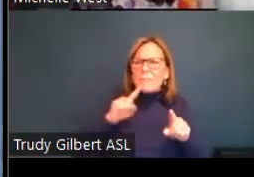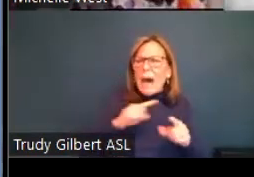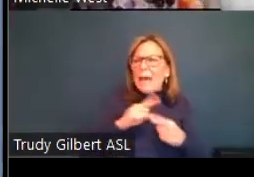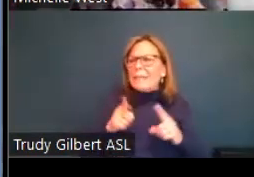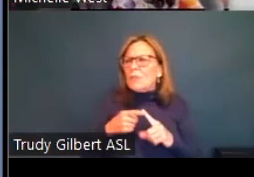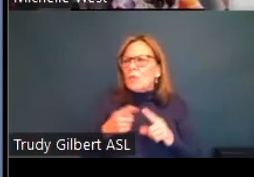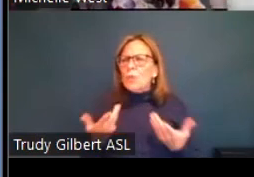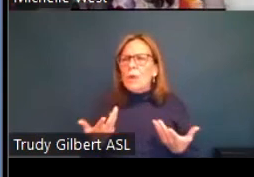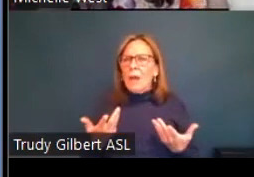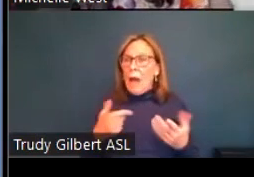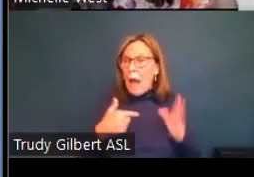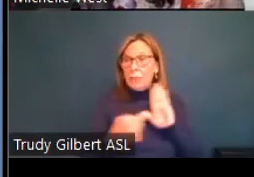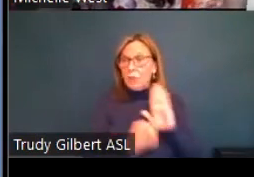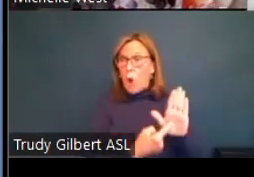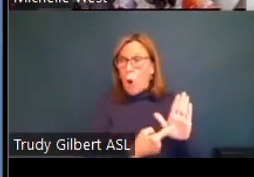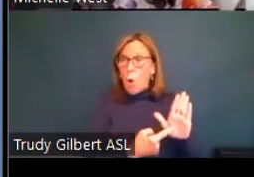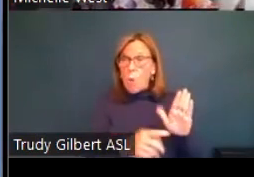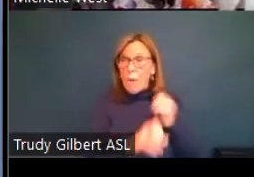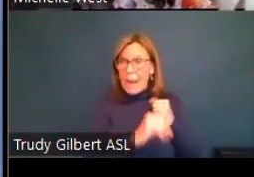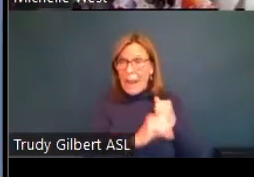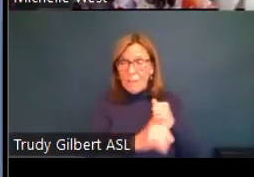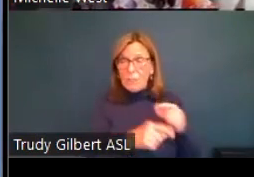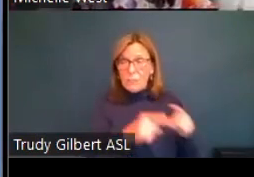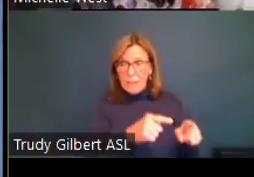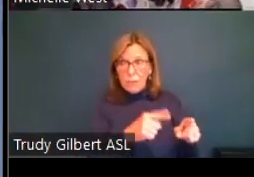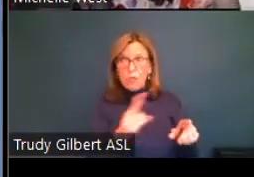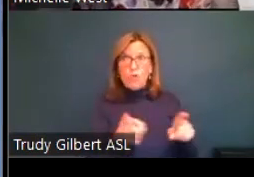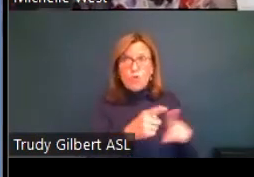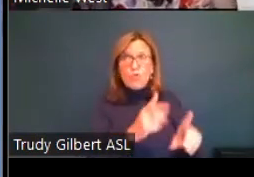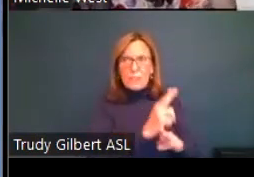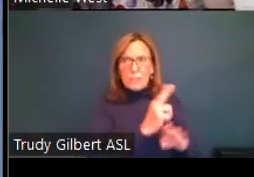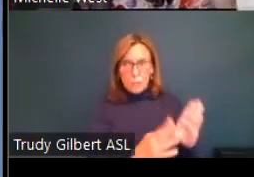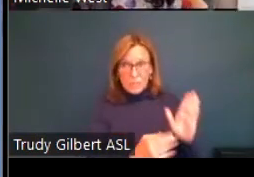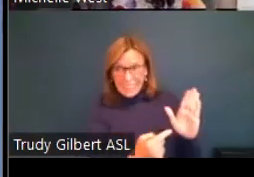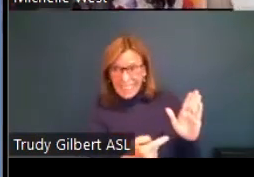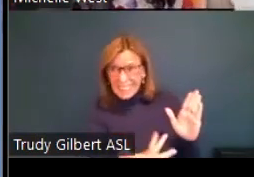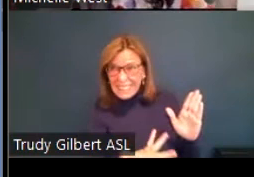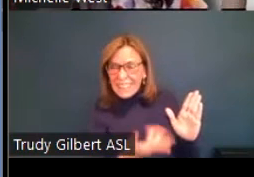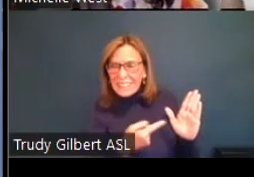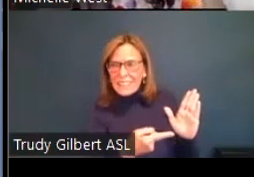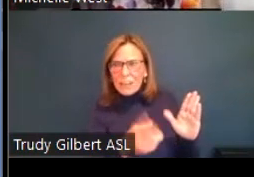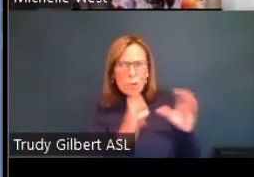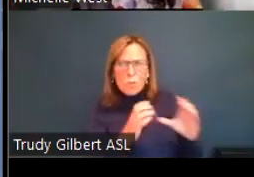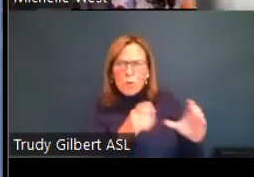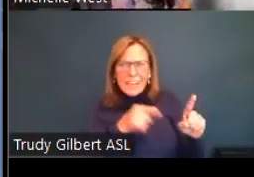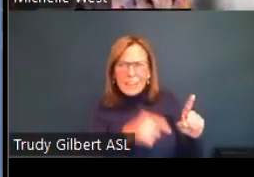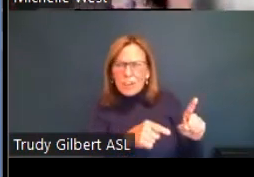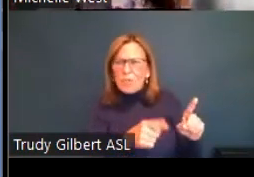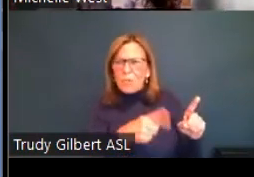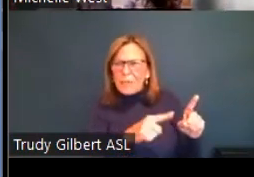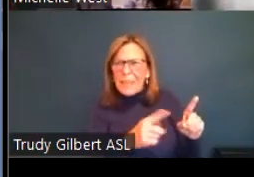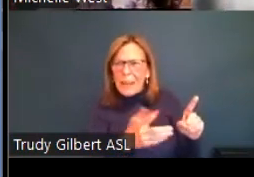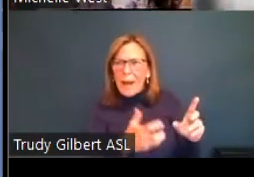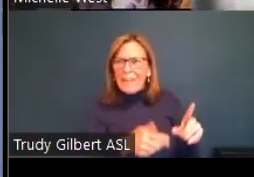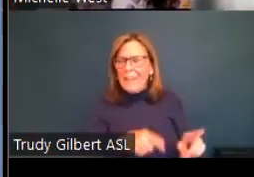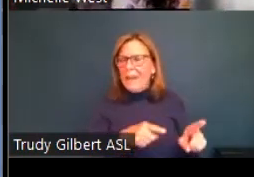to consumers and say, does this communicate to you what I want? And I don't tell them what I'm wanting. I just have them tell me, and then I tweak my